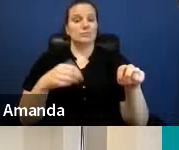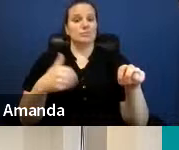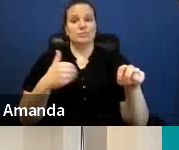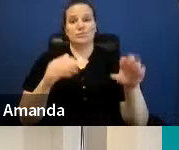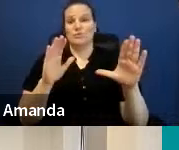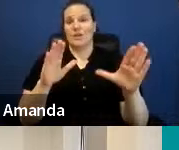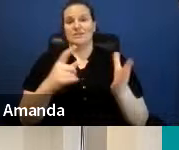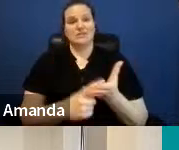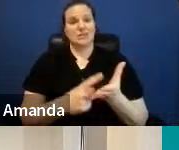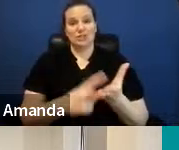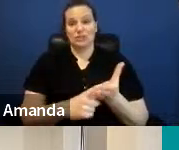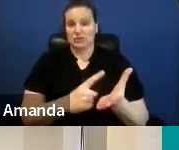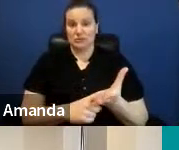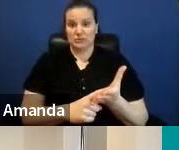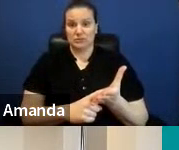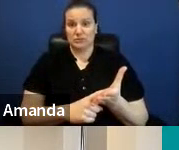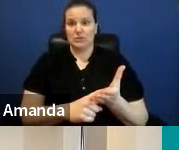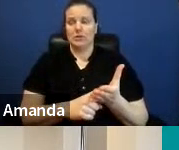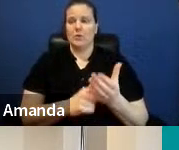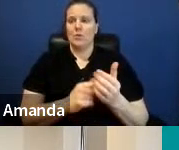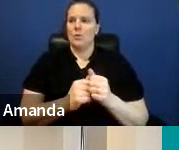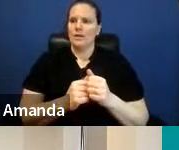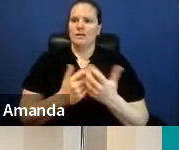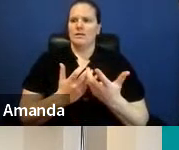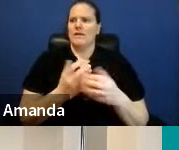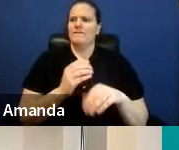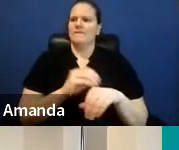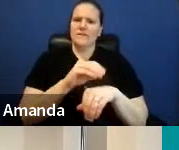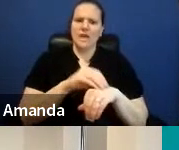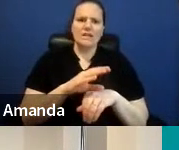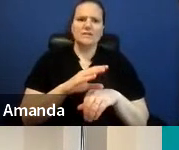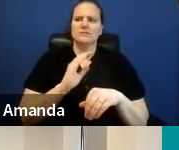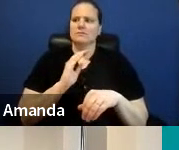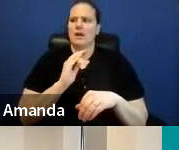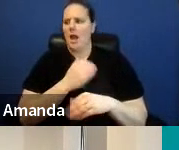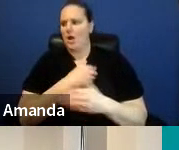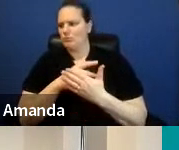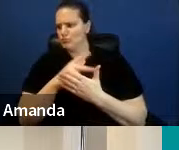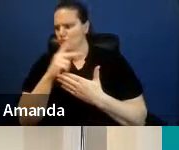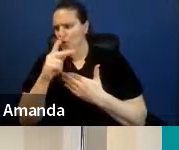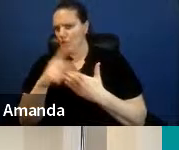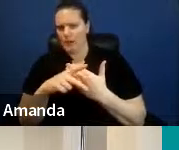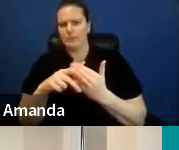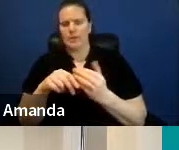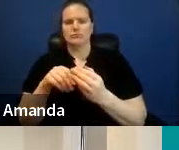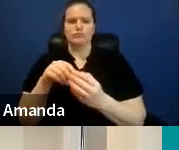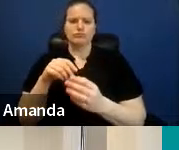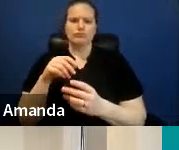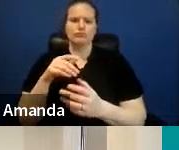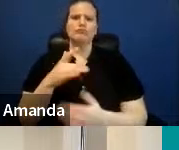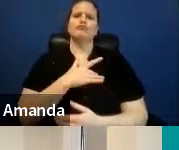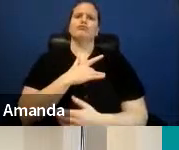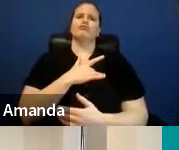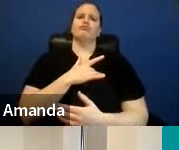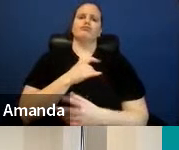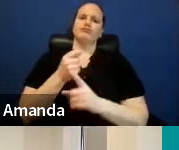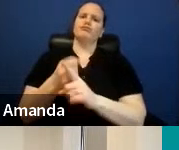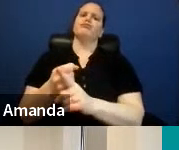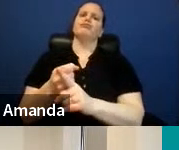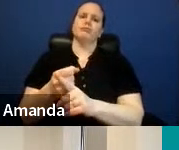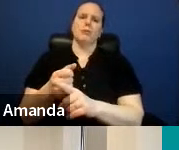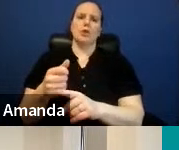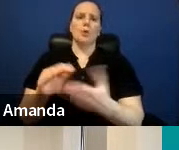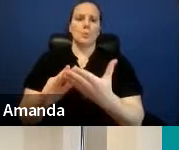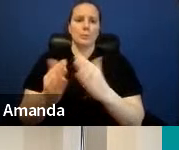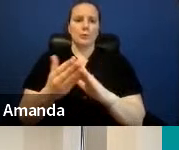around their advice on how programs like ours can meaningfully connect with communities, especially those